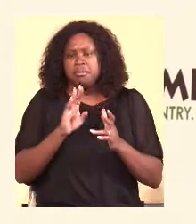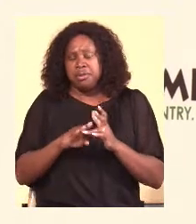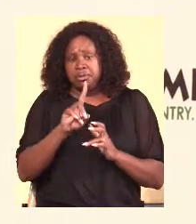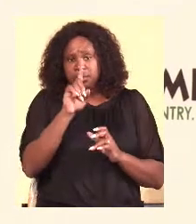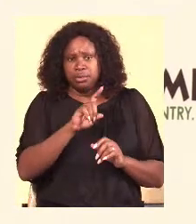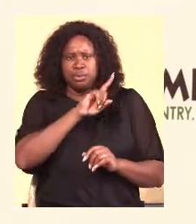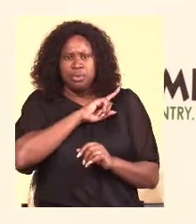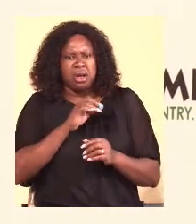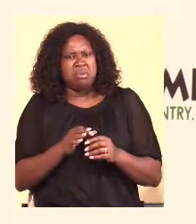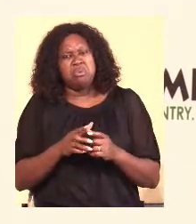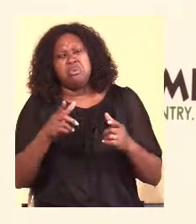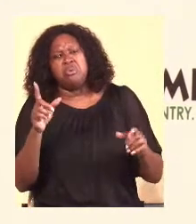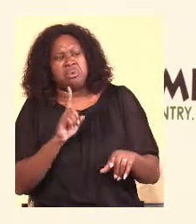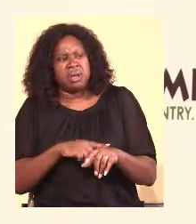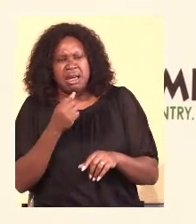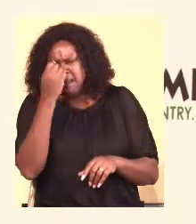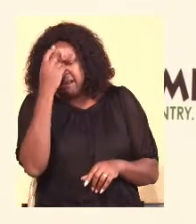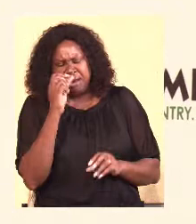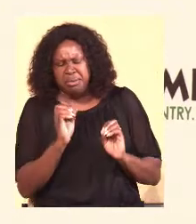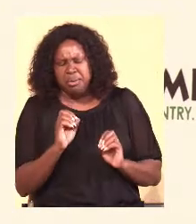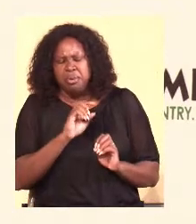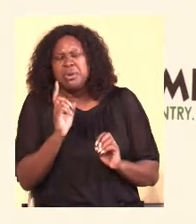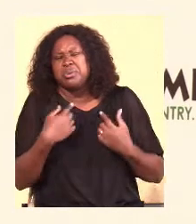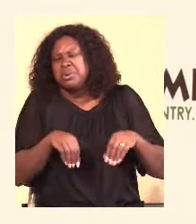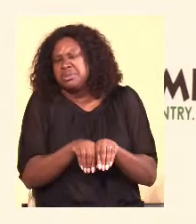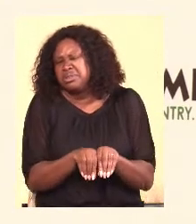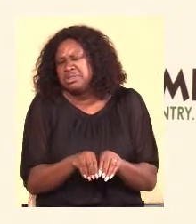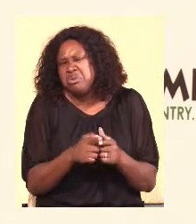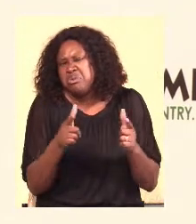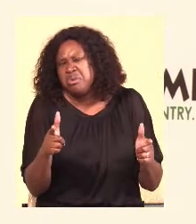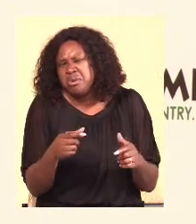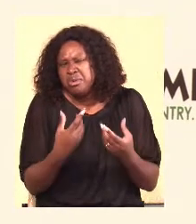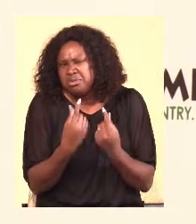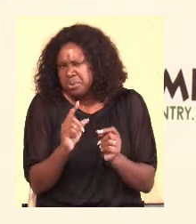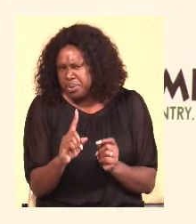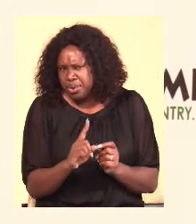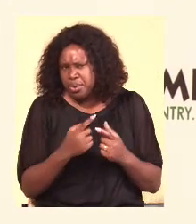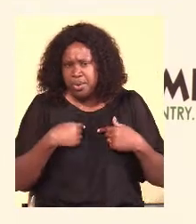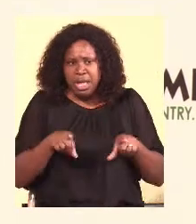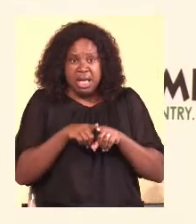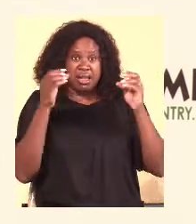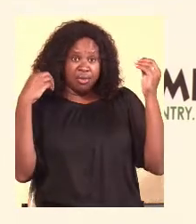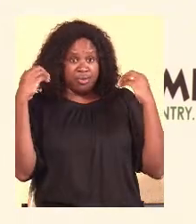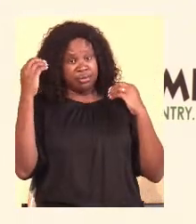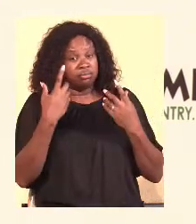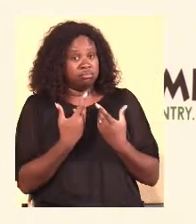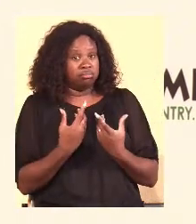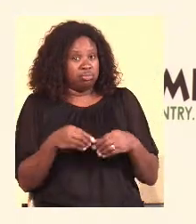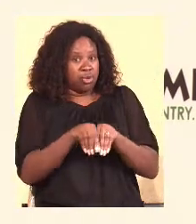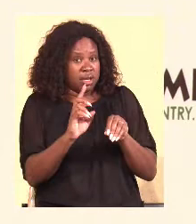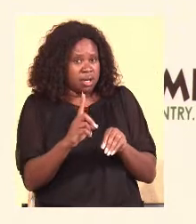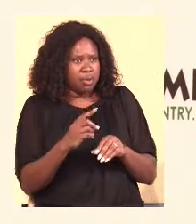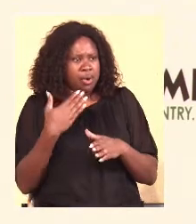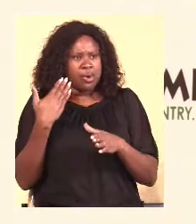are we taking so long, I don't understand what we have taken long on. What we have done as a university, we have worked